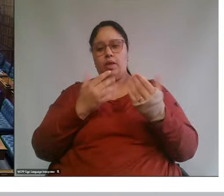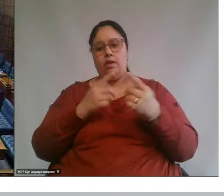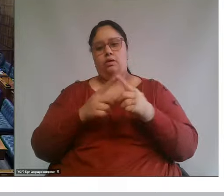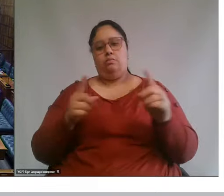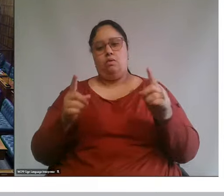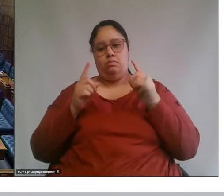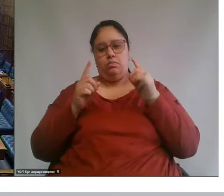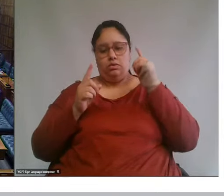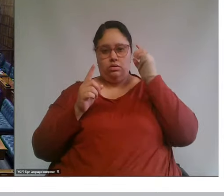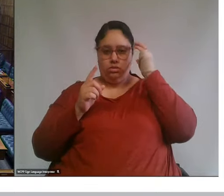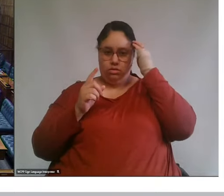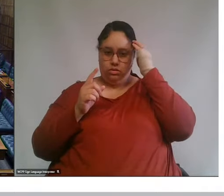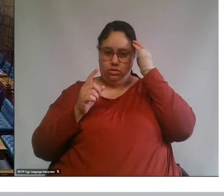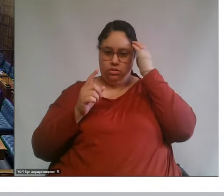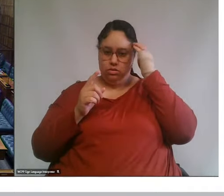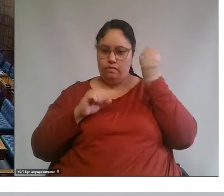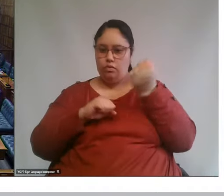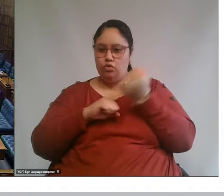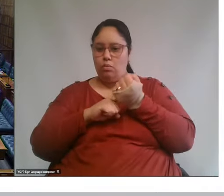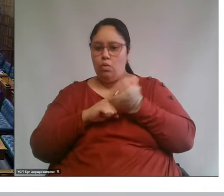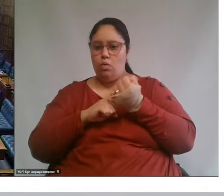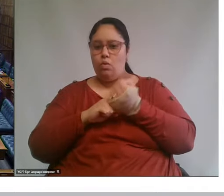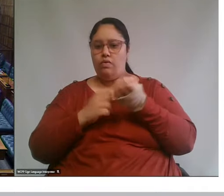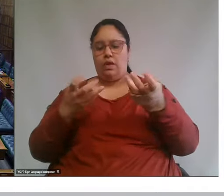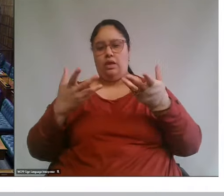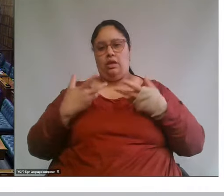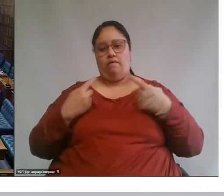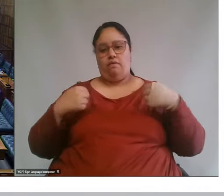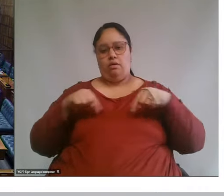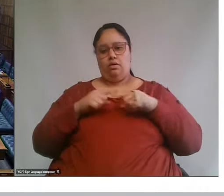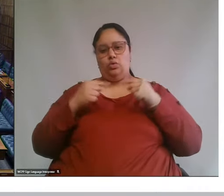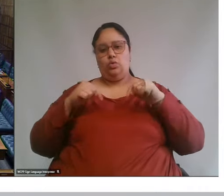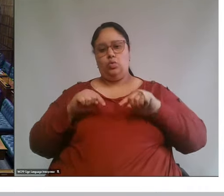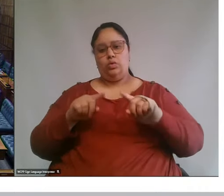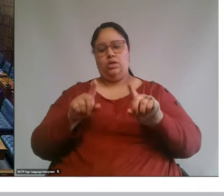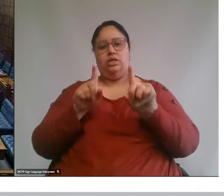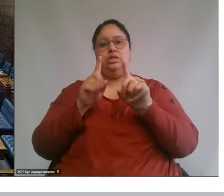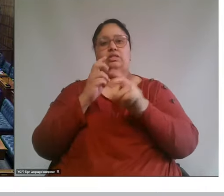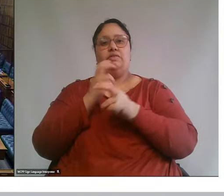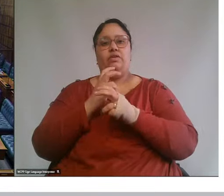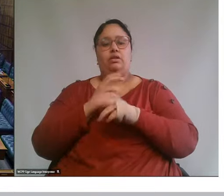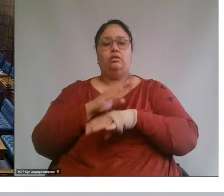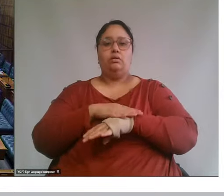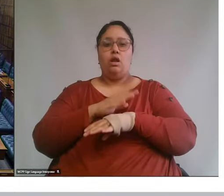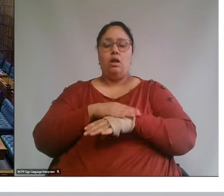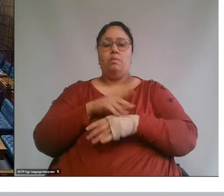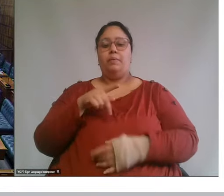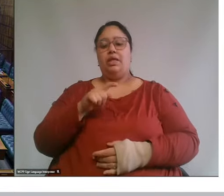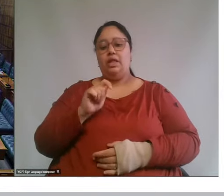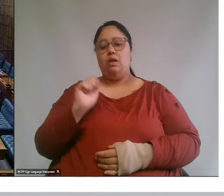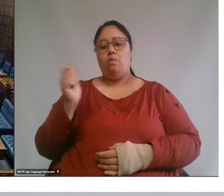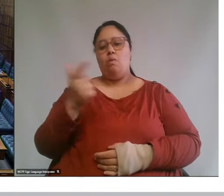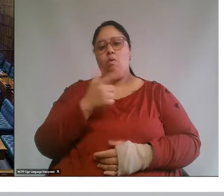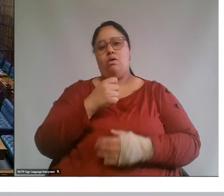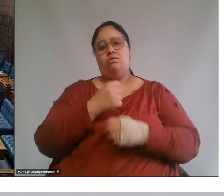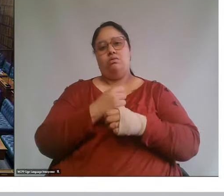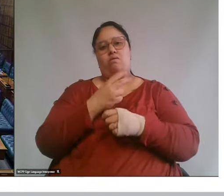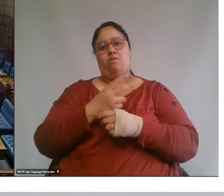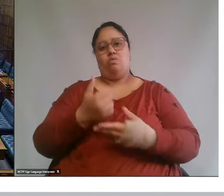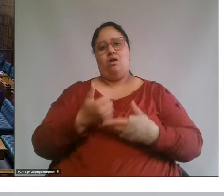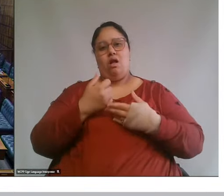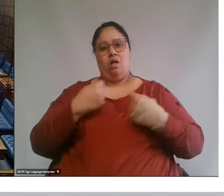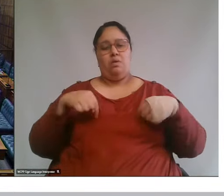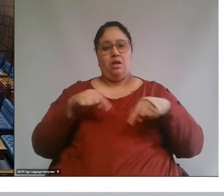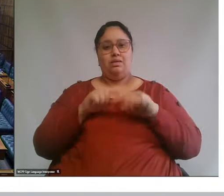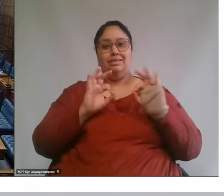department um for the support that they provided us um during this difficult time PT and a whole all the stakeholders that have helped us so